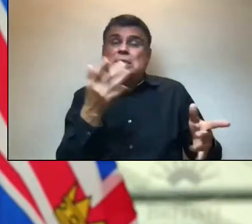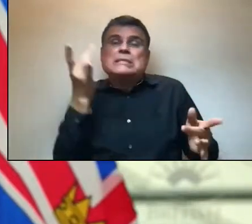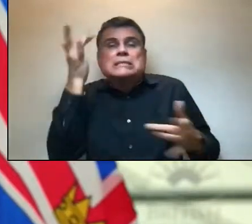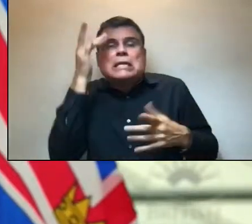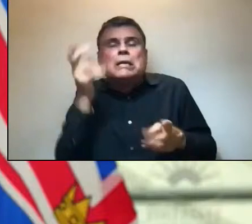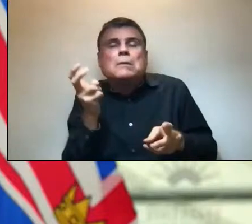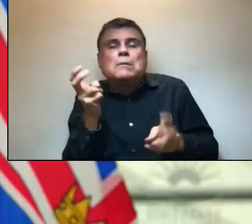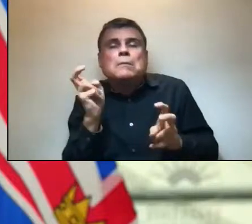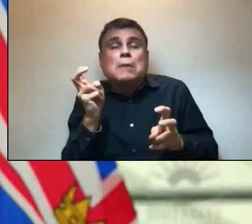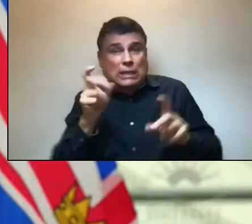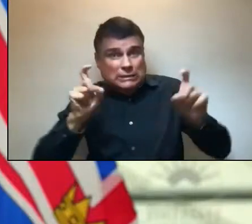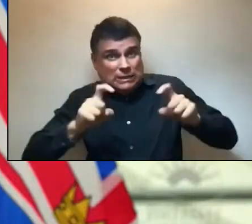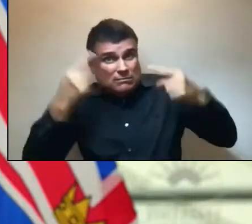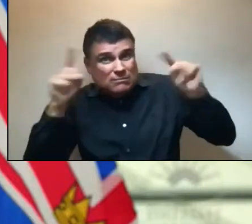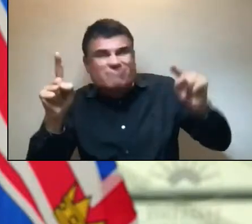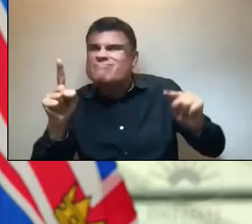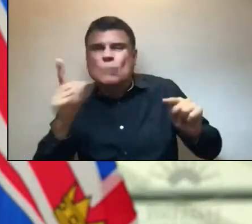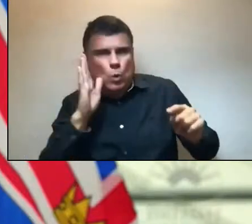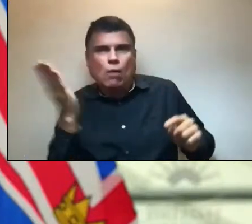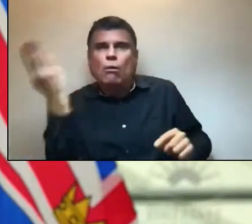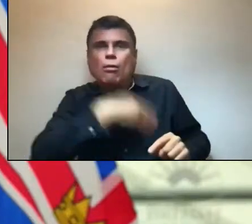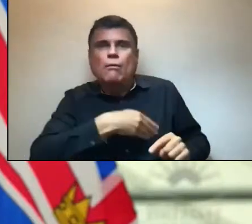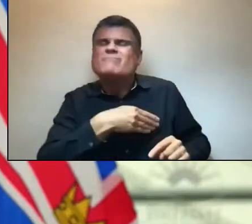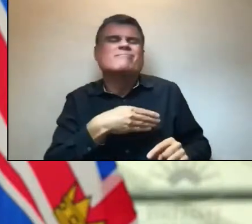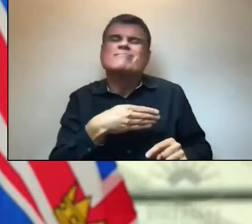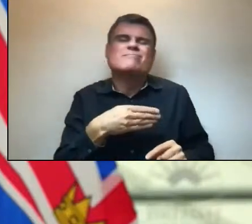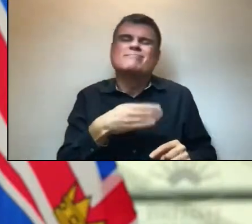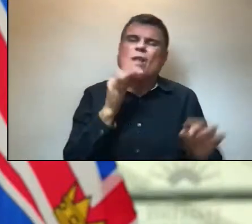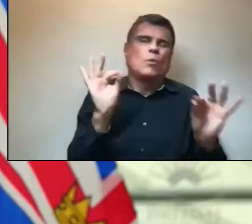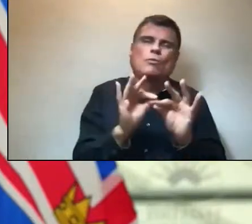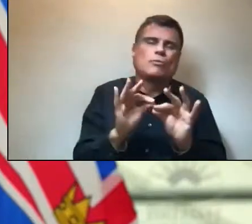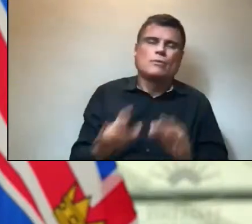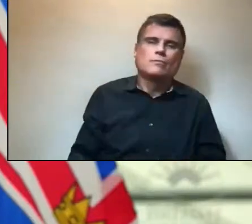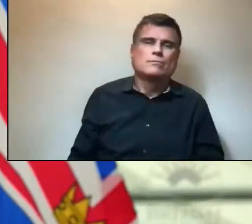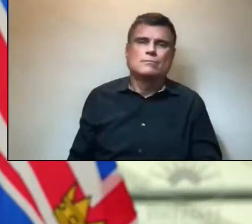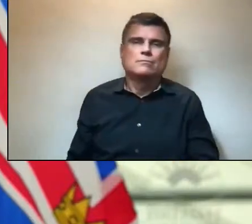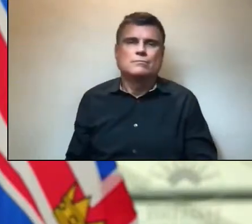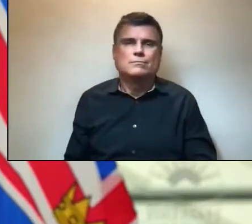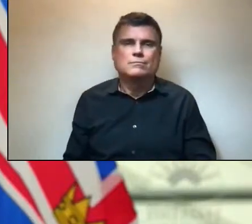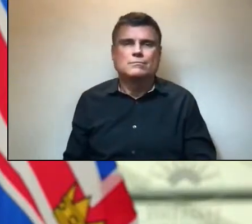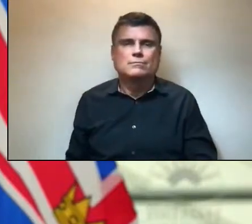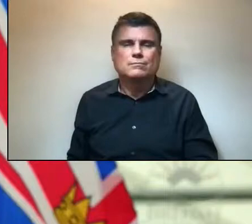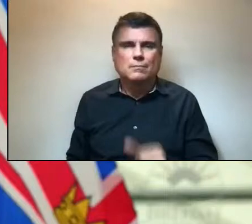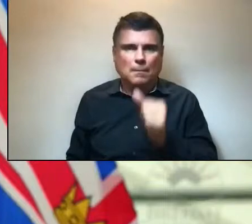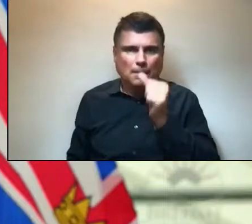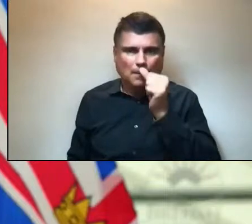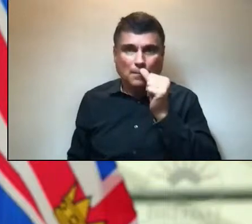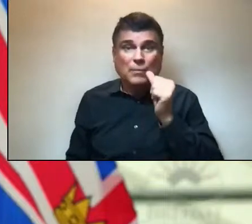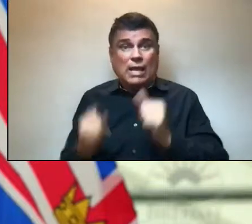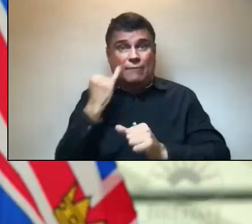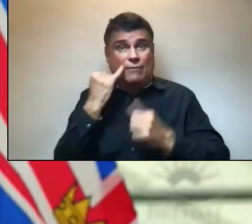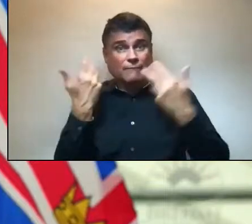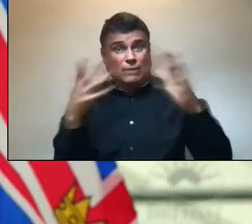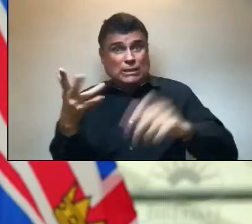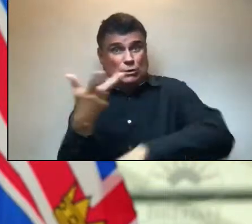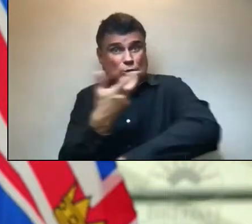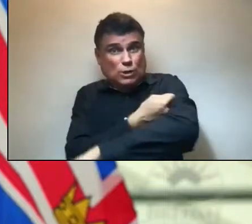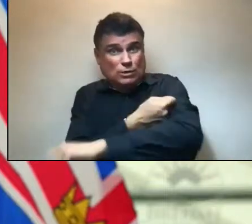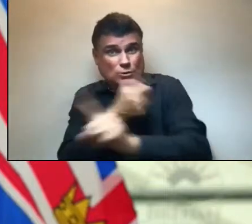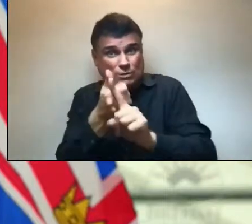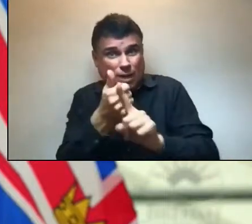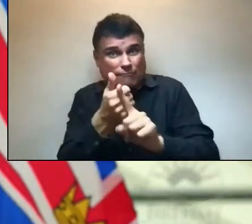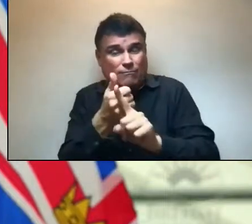And we've had challenges with both detecting the virus in somebody who has it, and